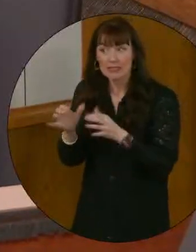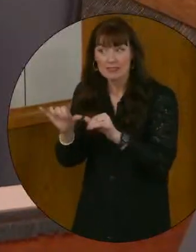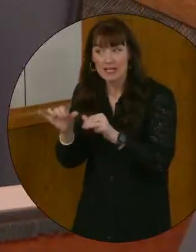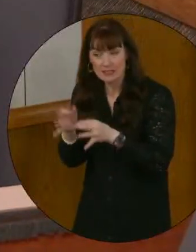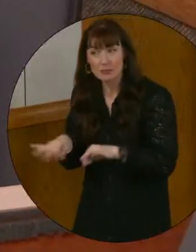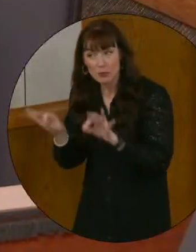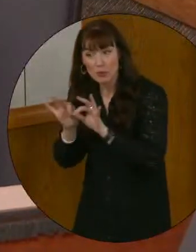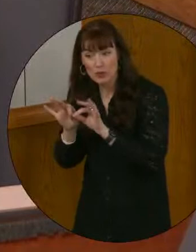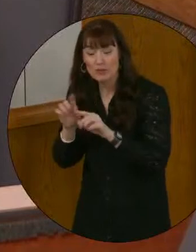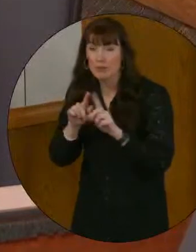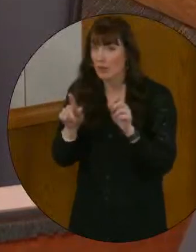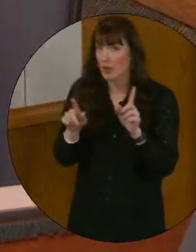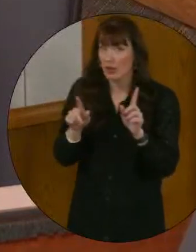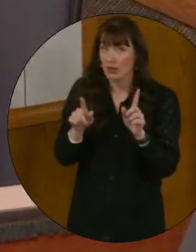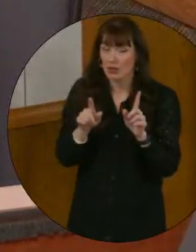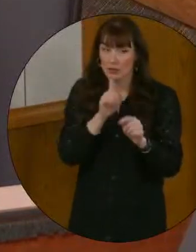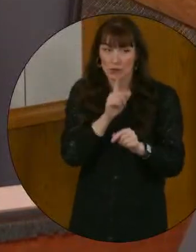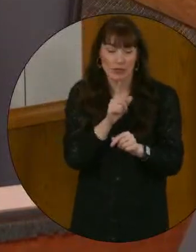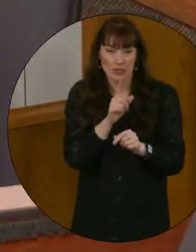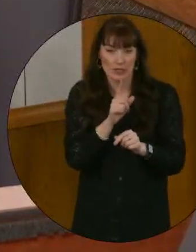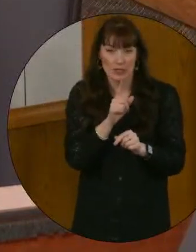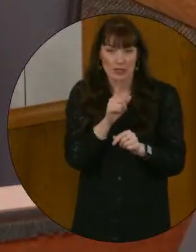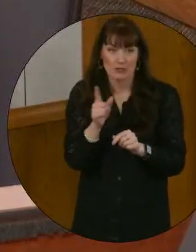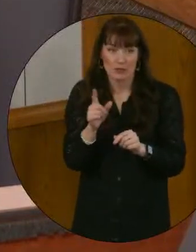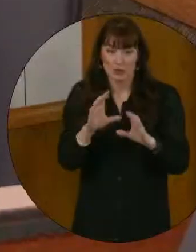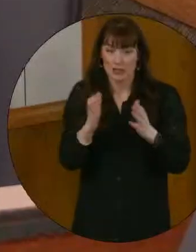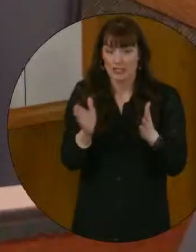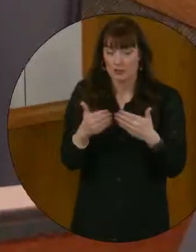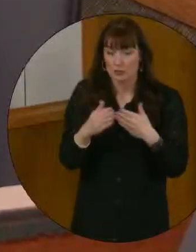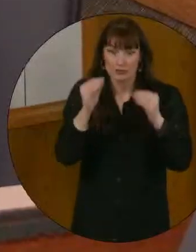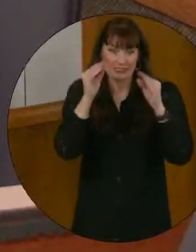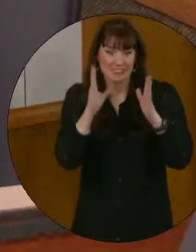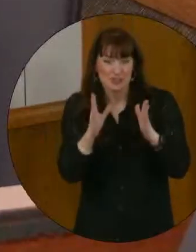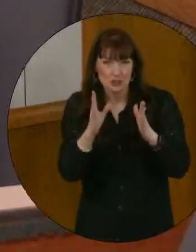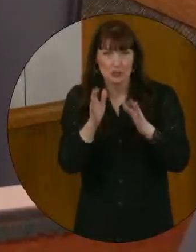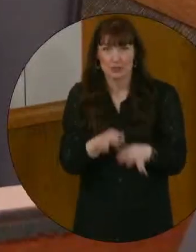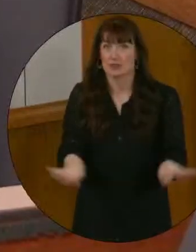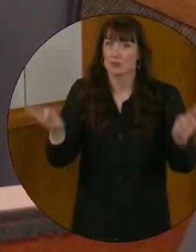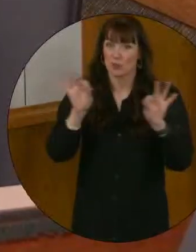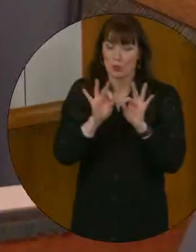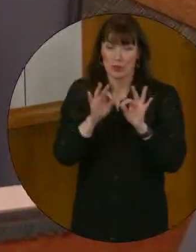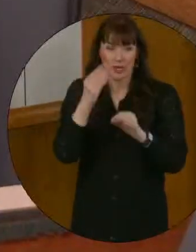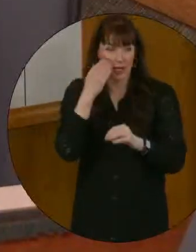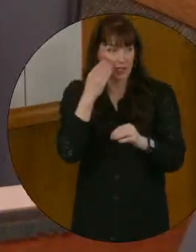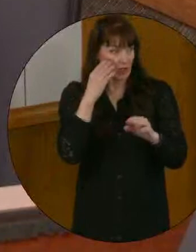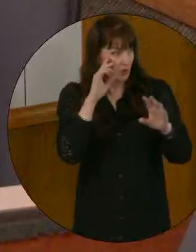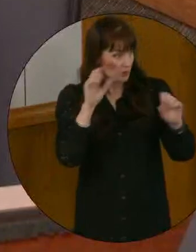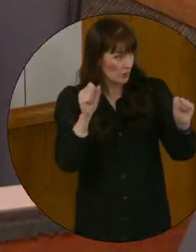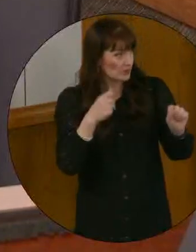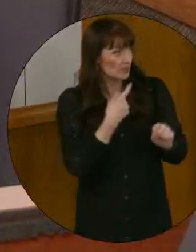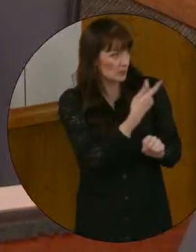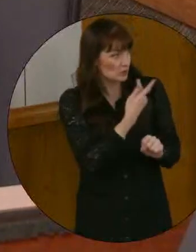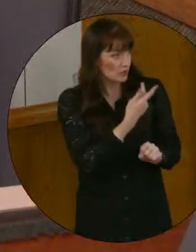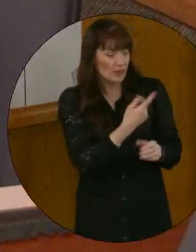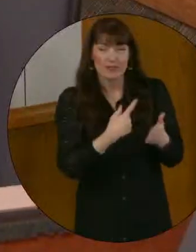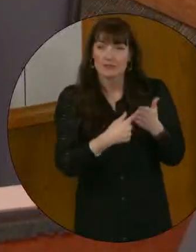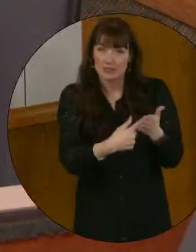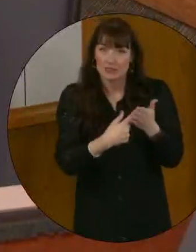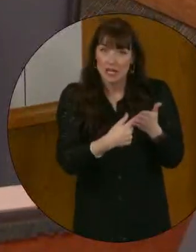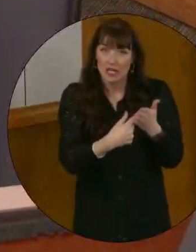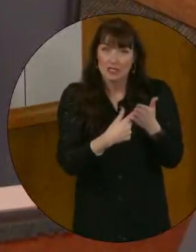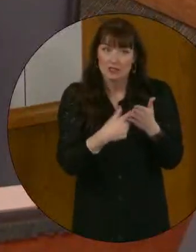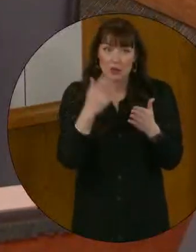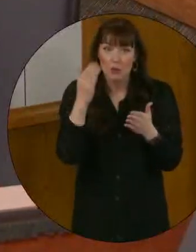really to having a classroom educator. And one of the things that, and I know the president and I had a conversation, you know,